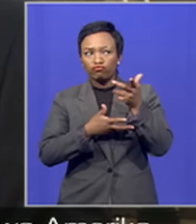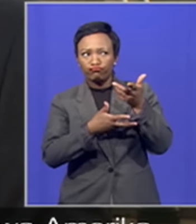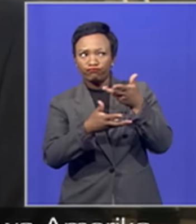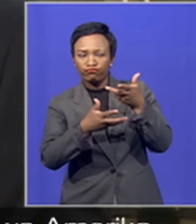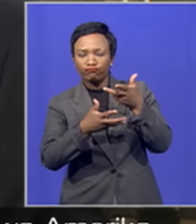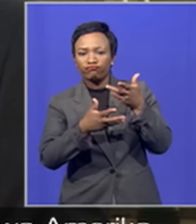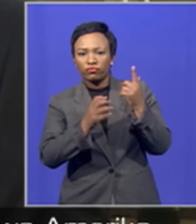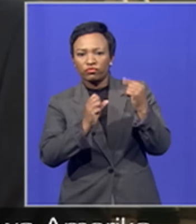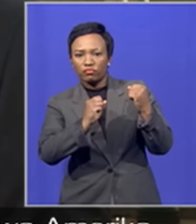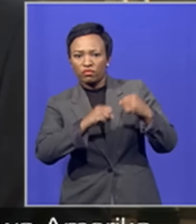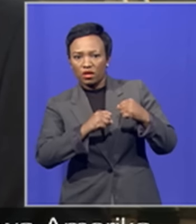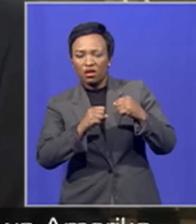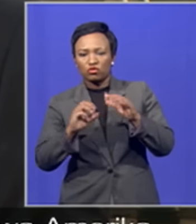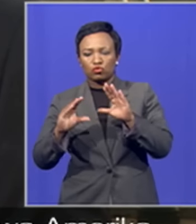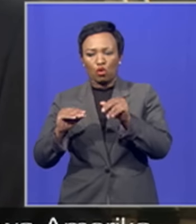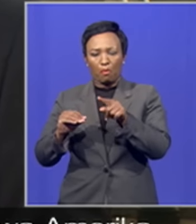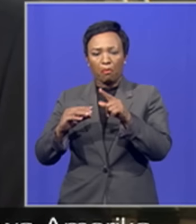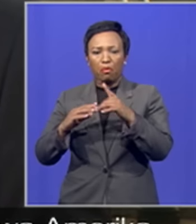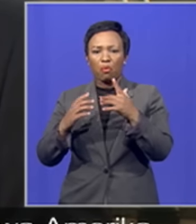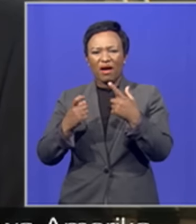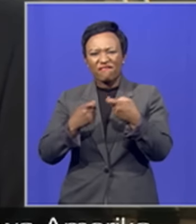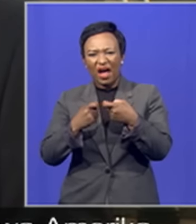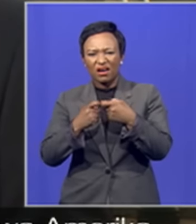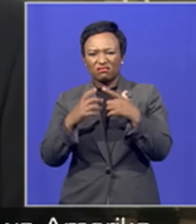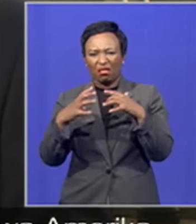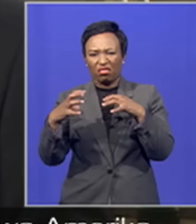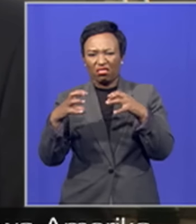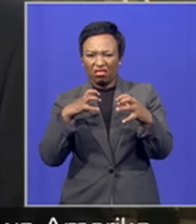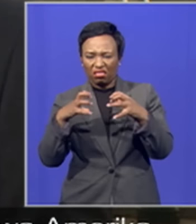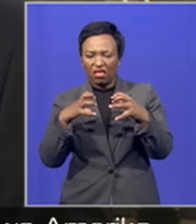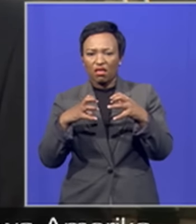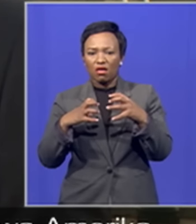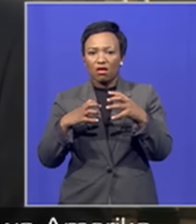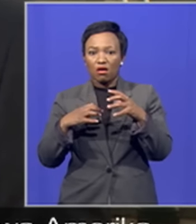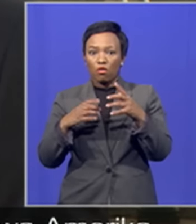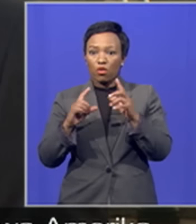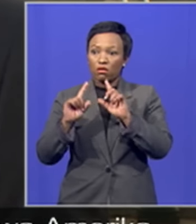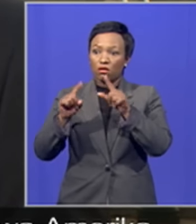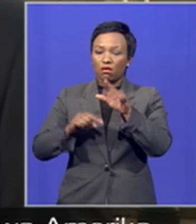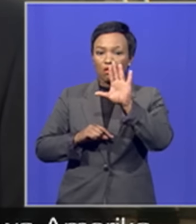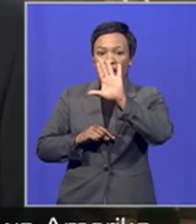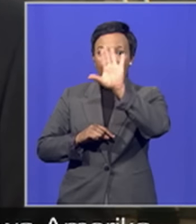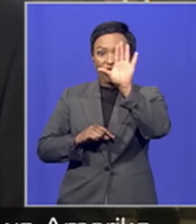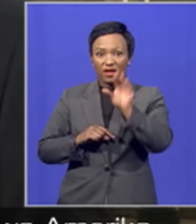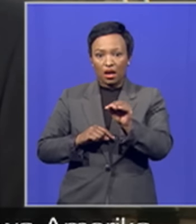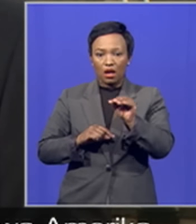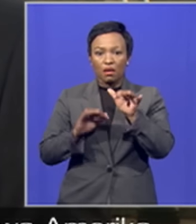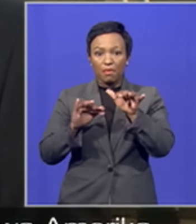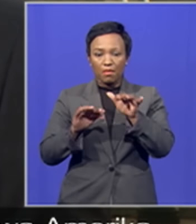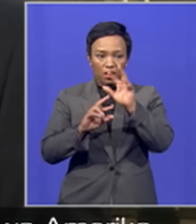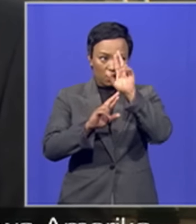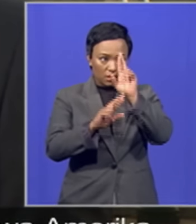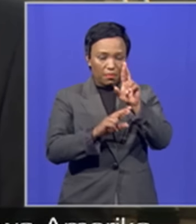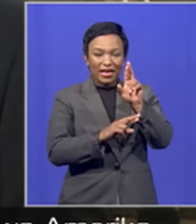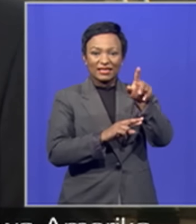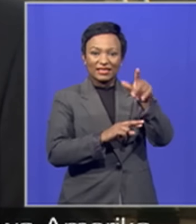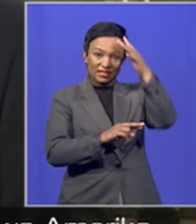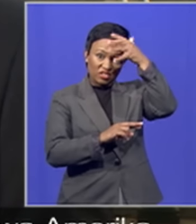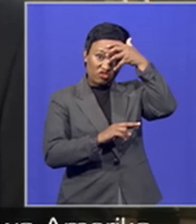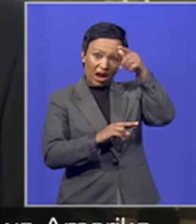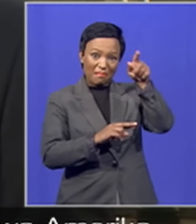this fight against insecurity. If you go to Africa, people respect Donald Trump because when it comes to